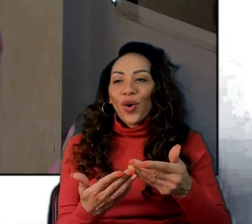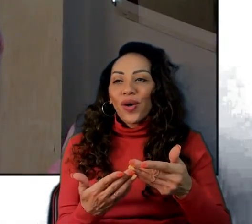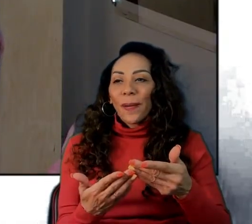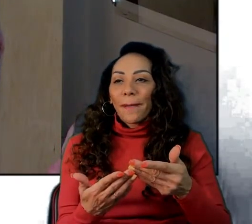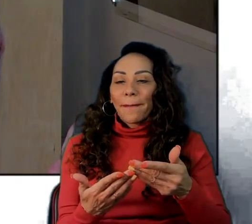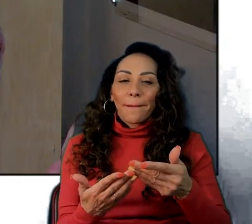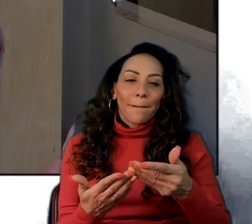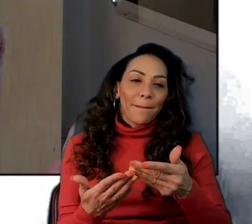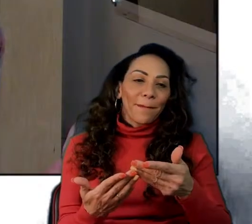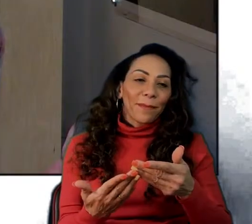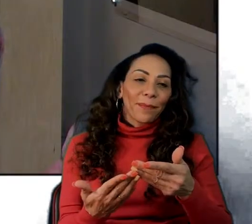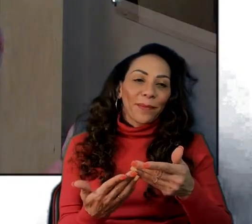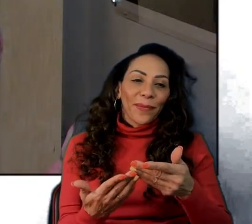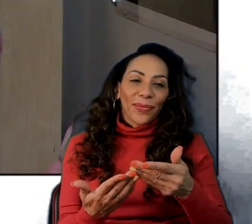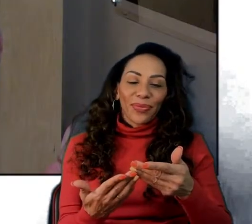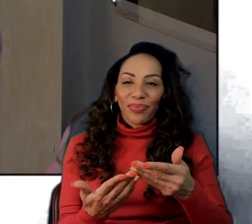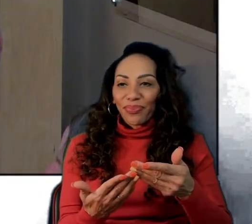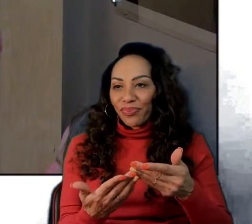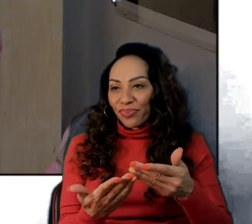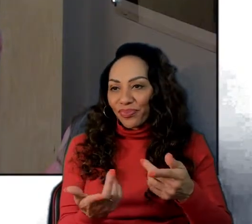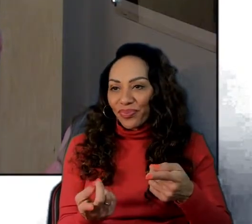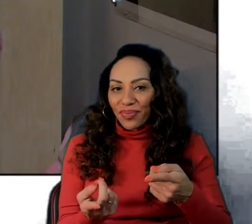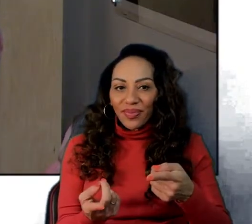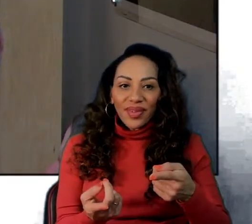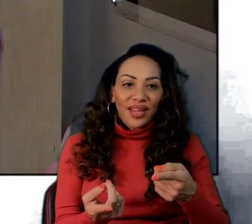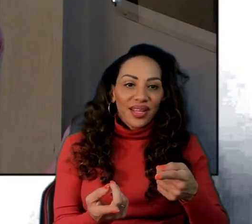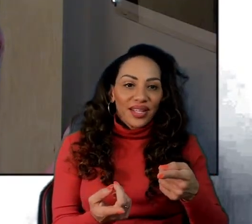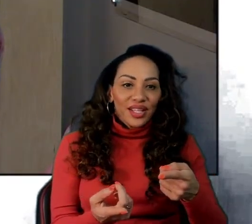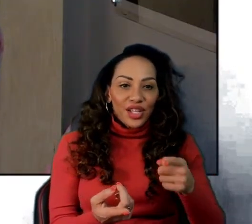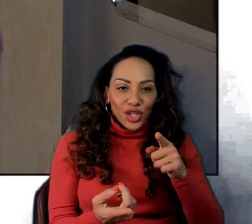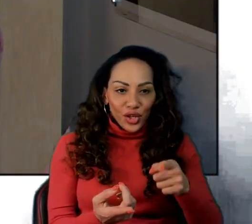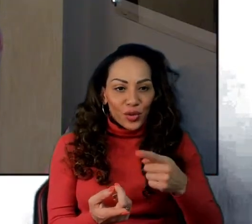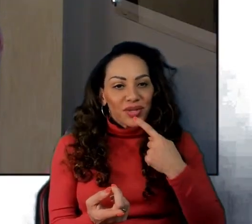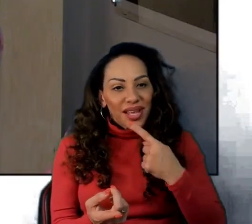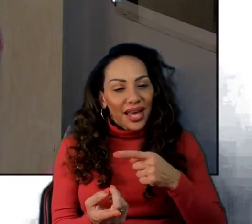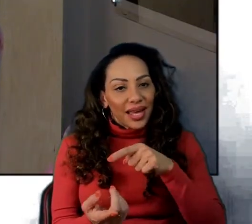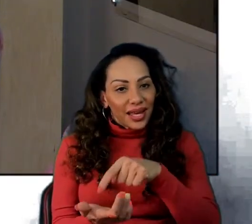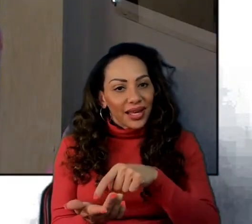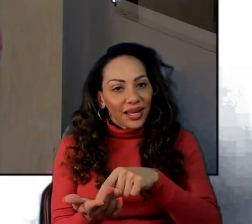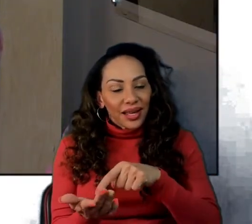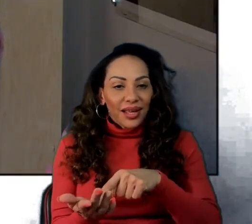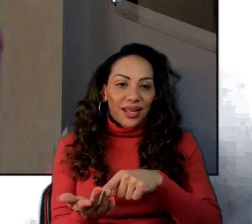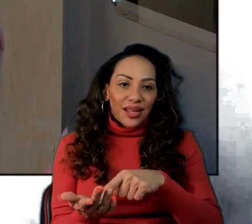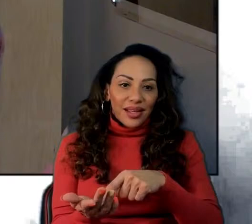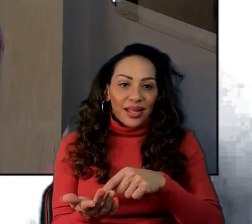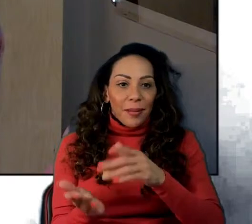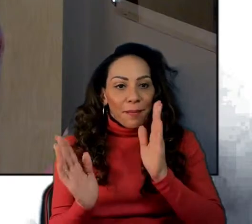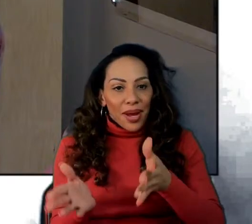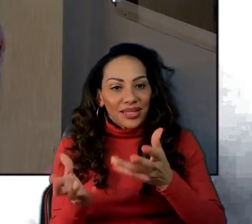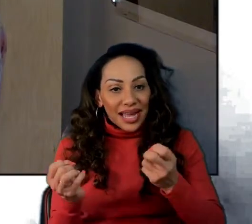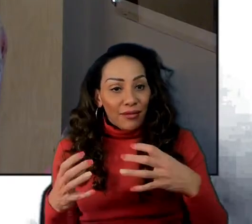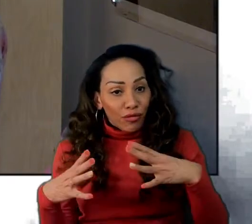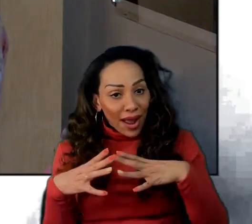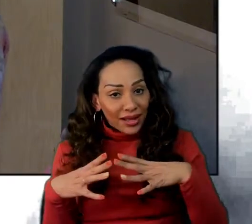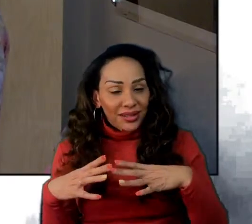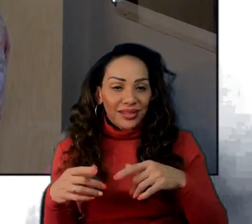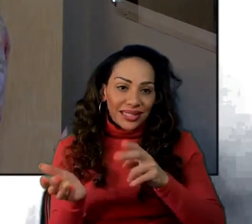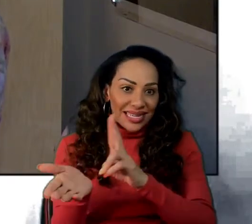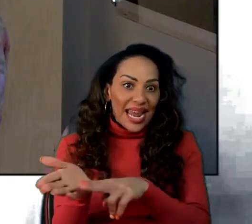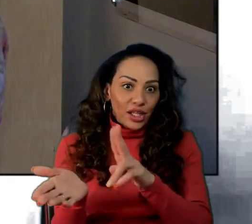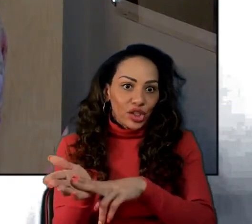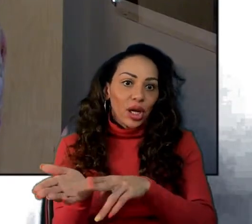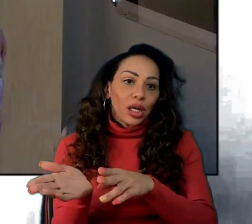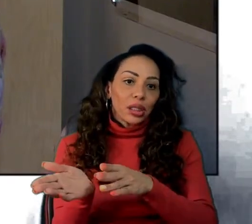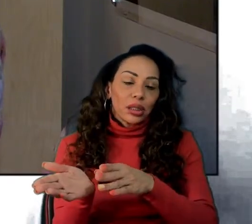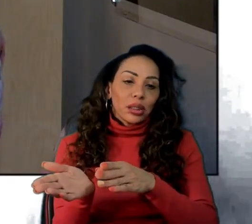rest as unproductive, whereas nature proves that wrong constantly. Do you have any other